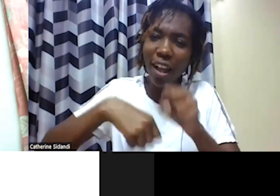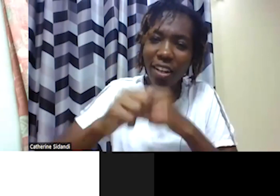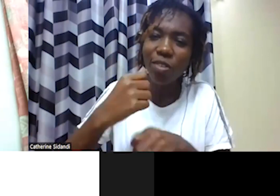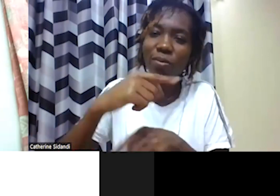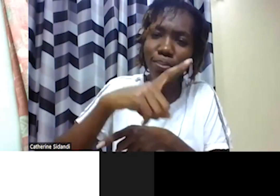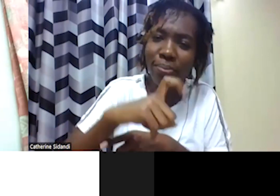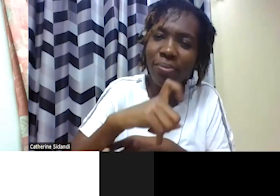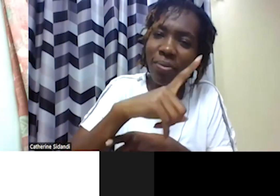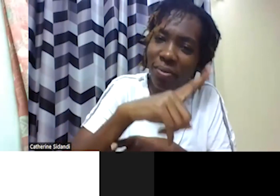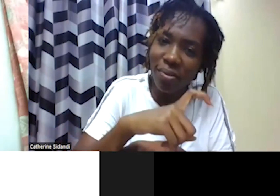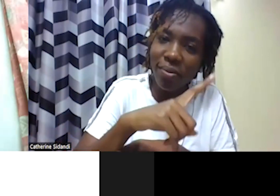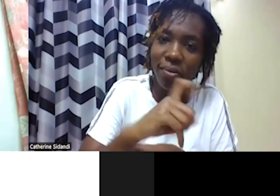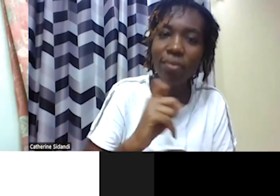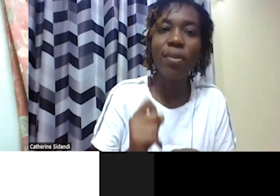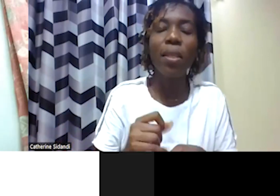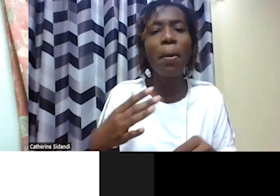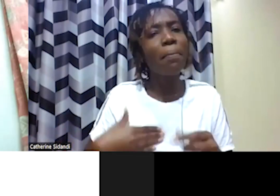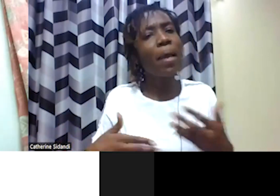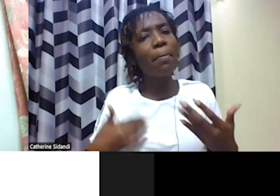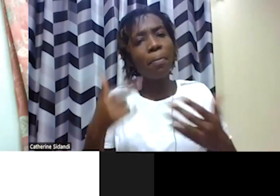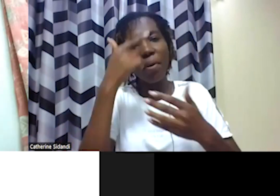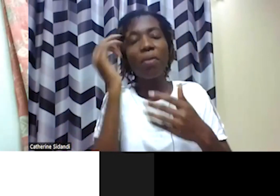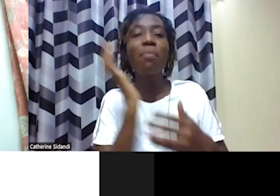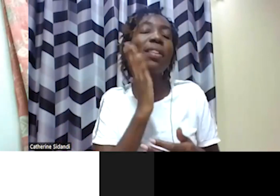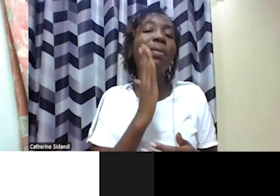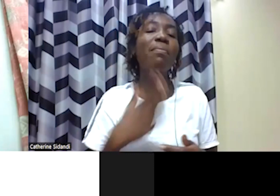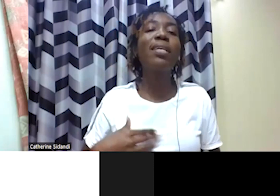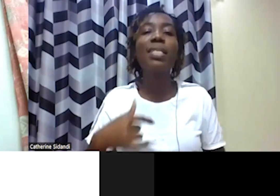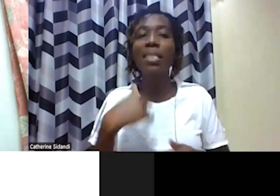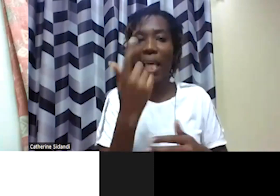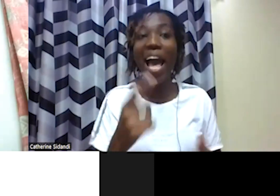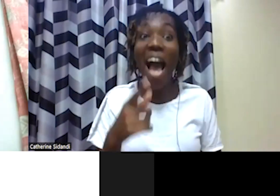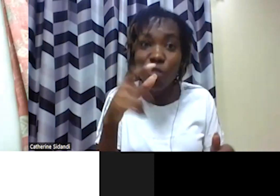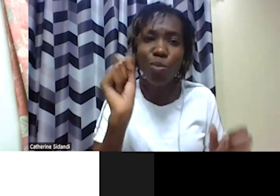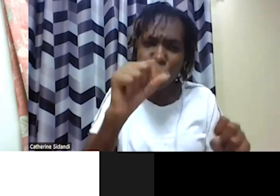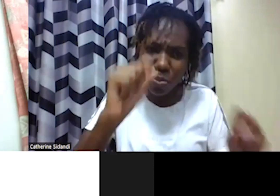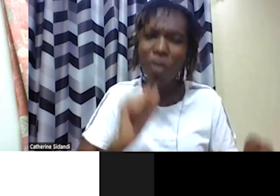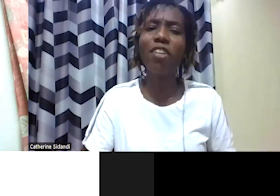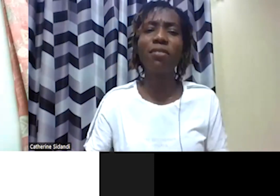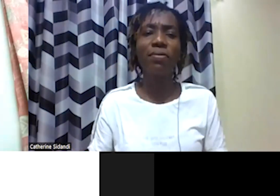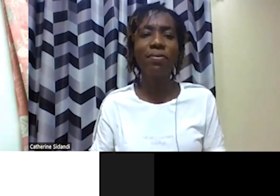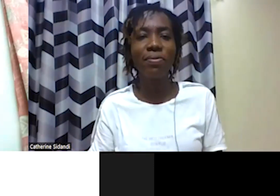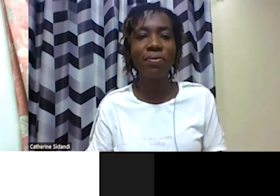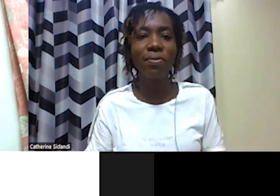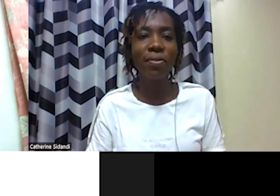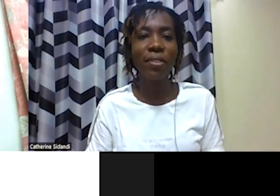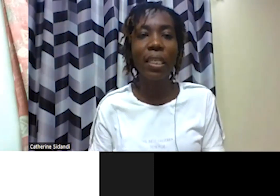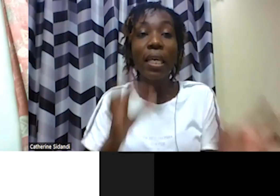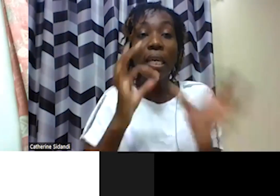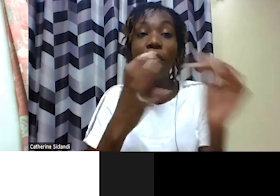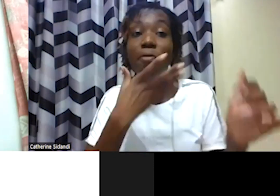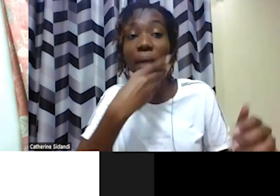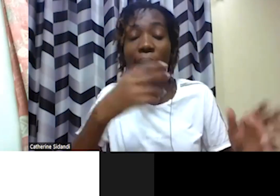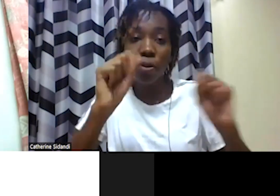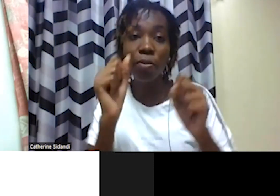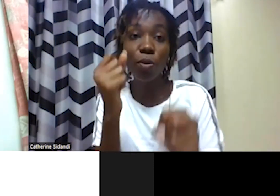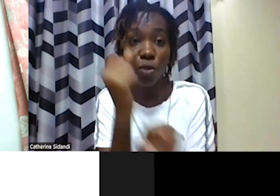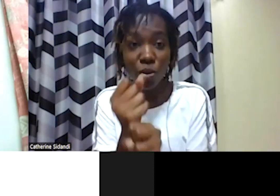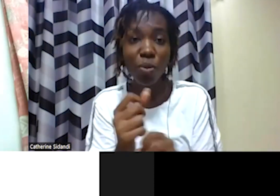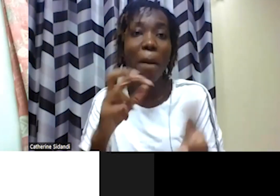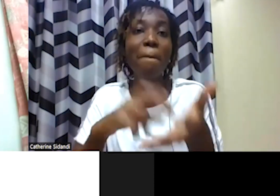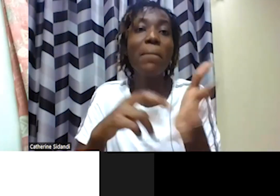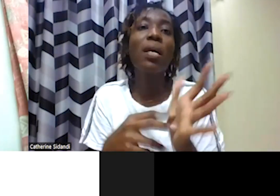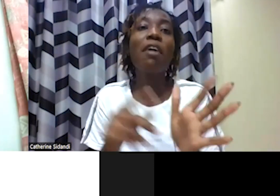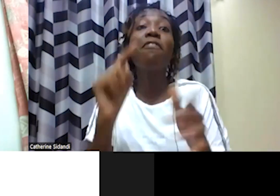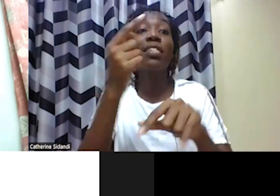it. I'm grateful to my mother because she keeps on telling me, you can do it. If the men can do it, can do it. The first time